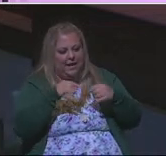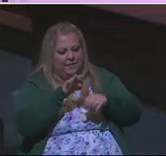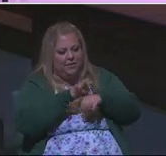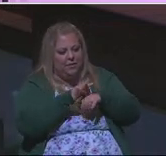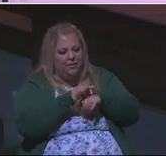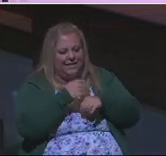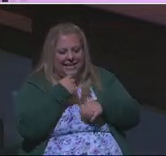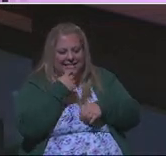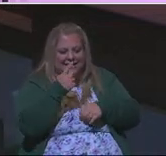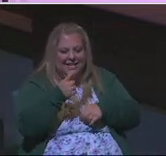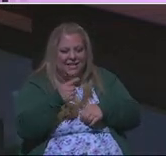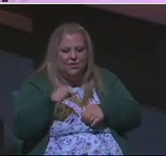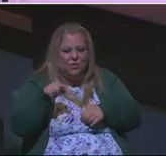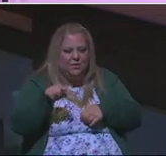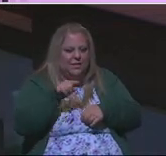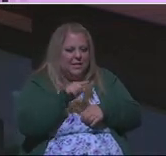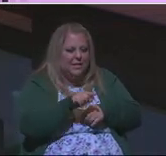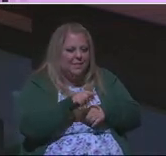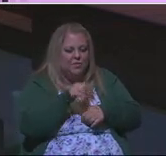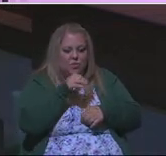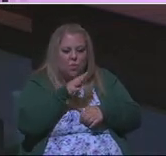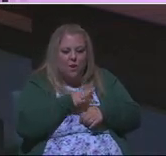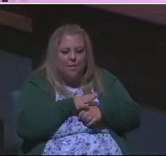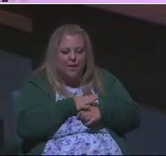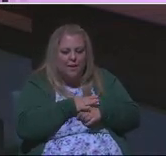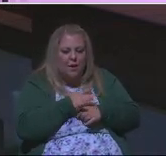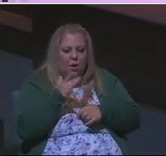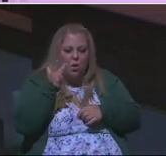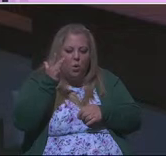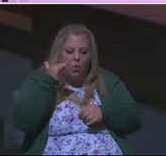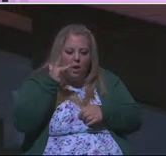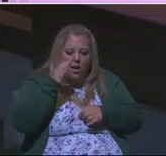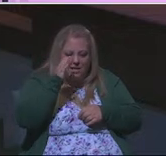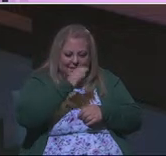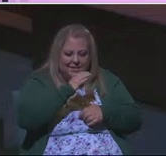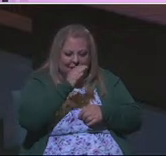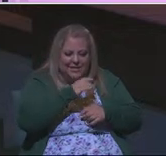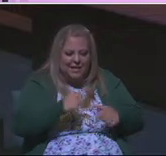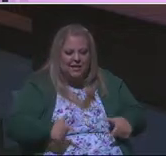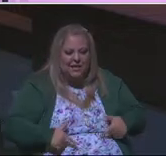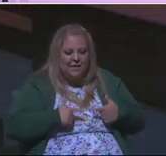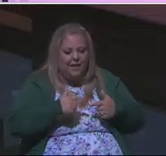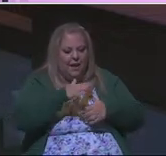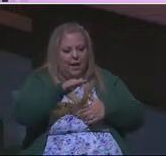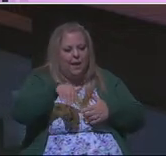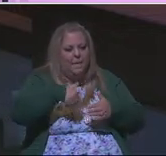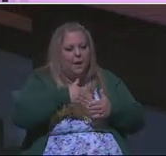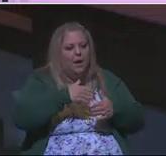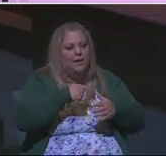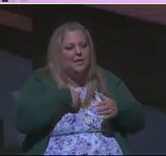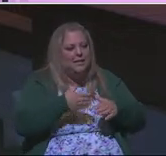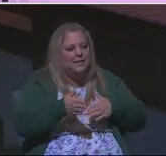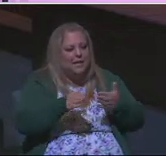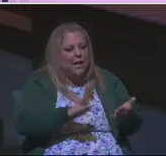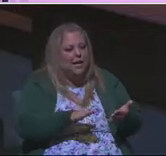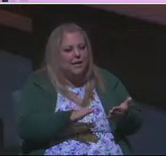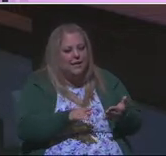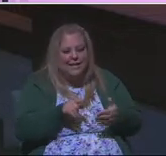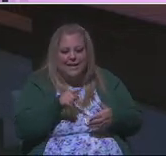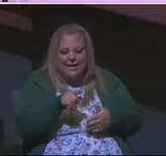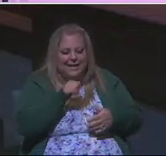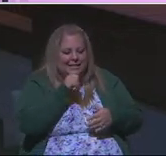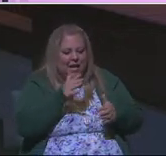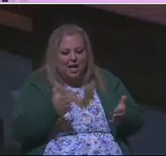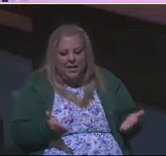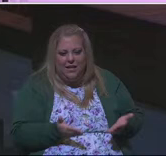unto them, the angels said to the women, why seek ye the living among the dead? He is not